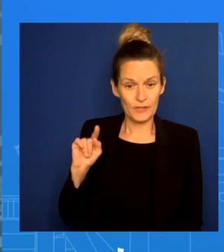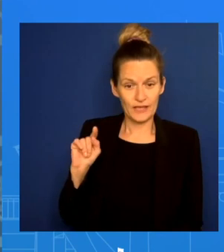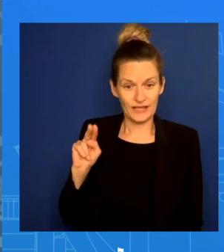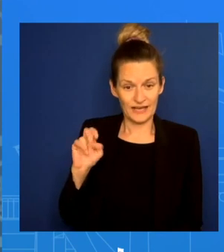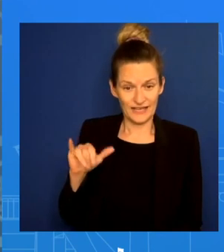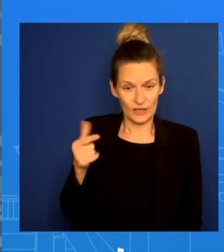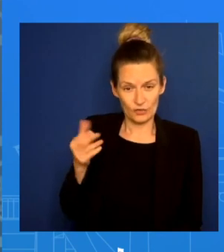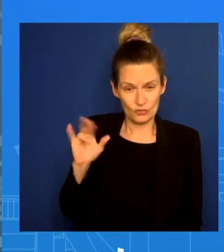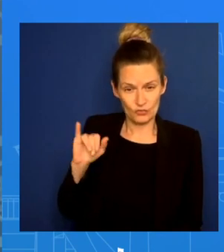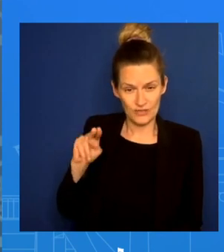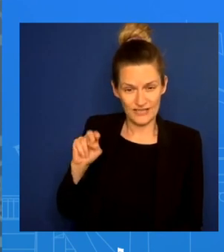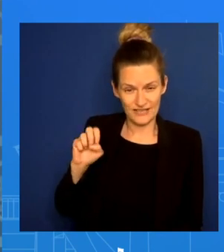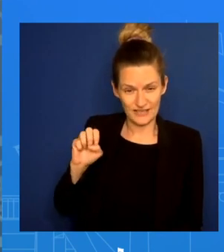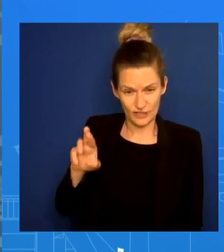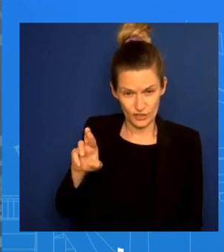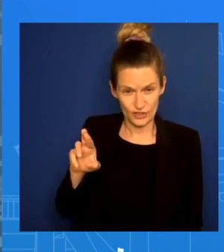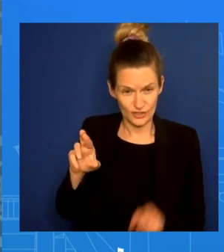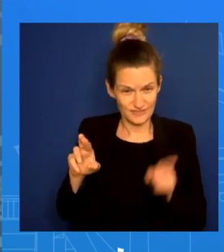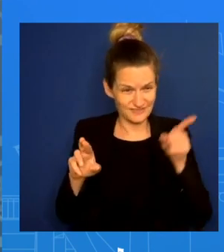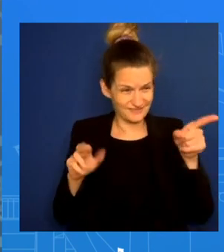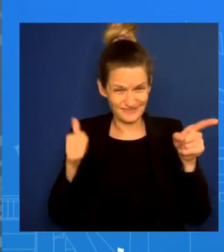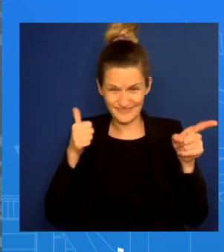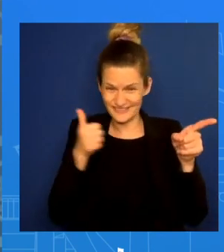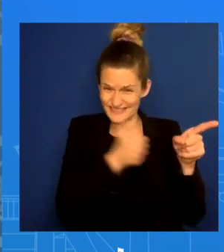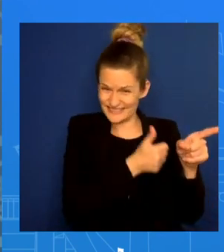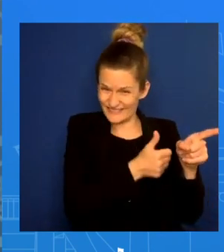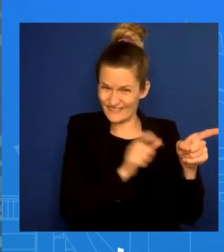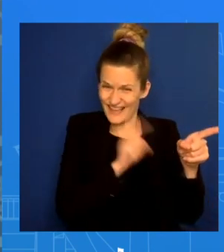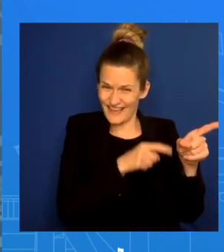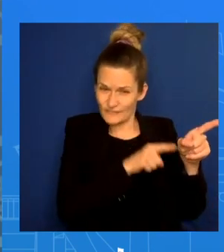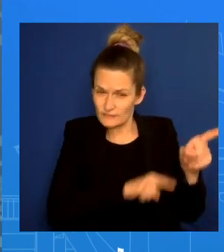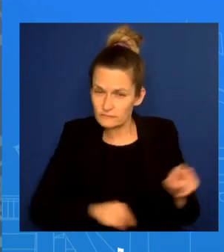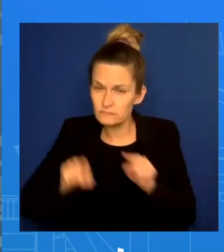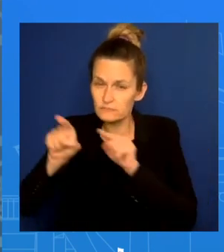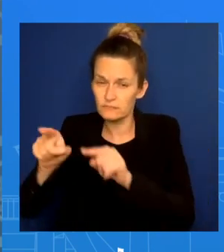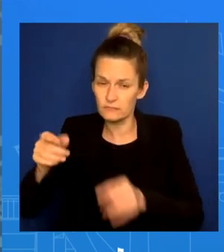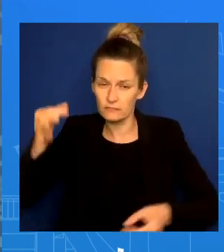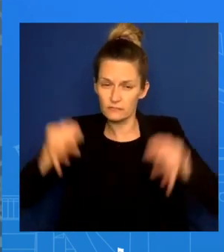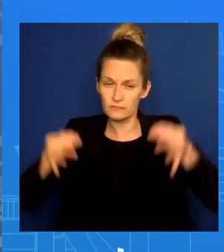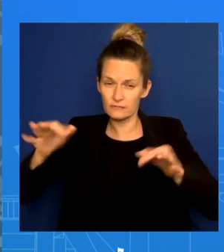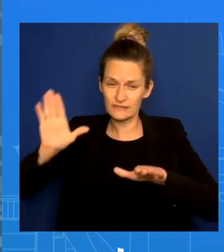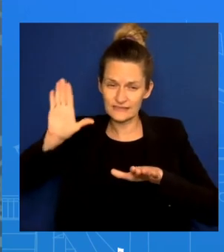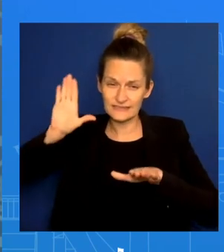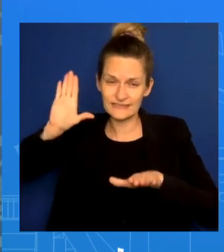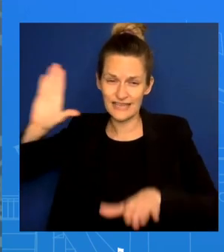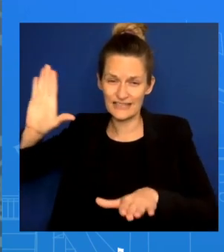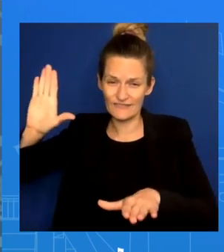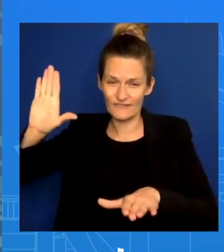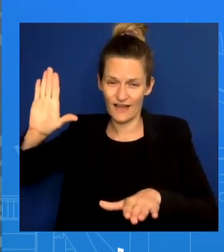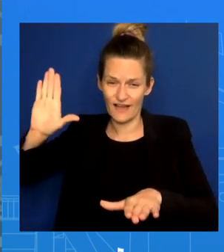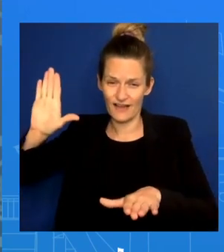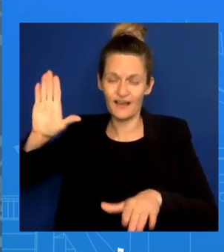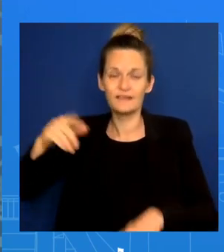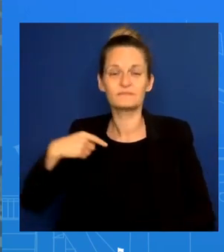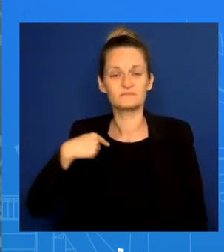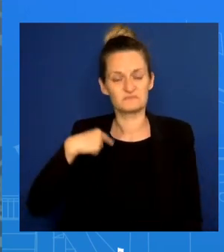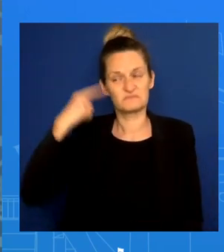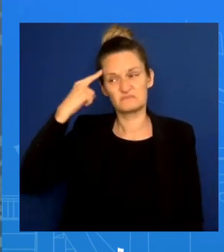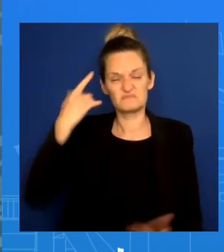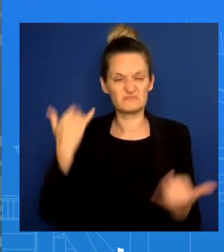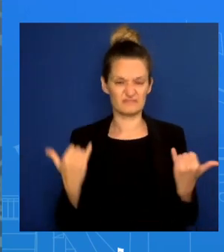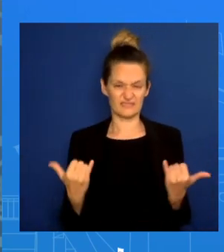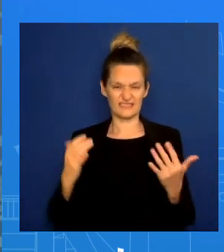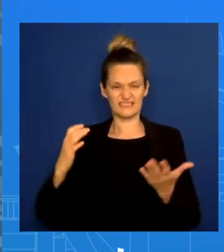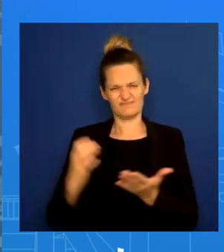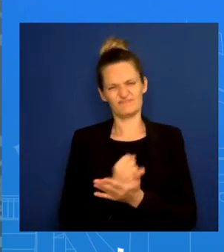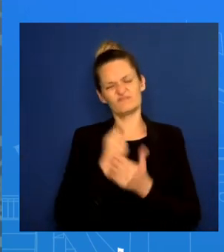that it was an appropriate time to talk about these efforts. But I will tell you that even that decision was not taken lightly.